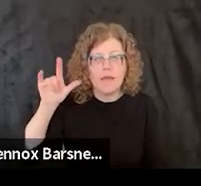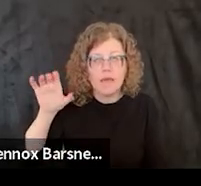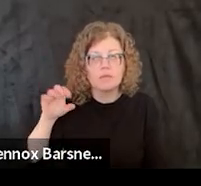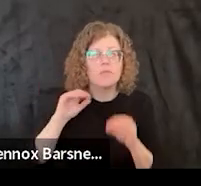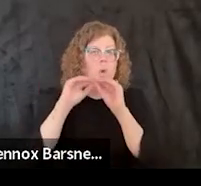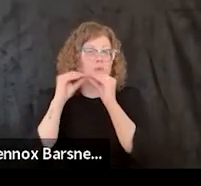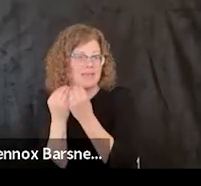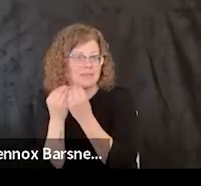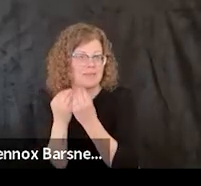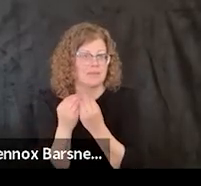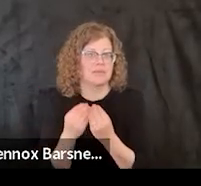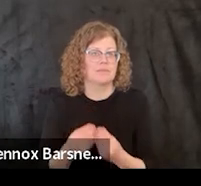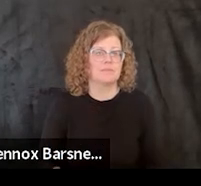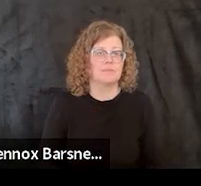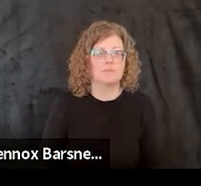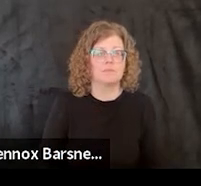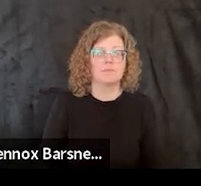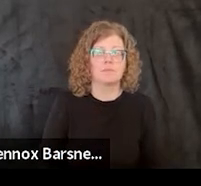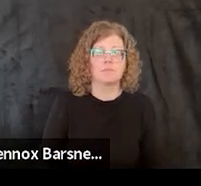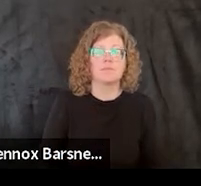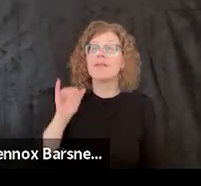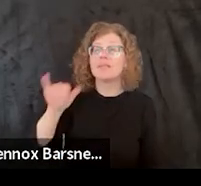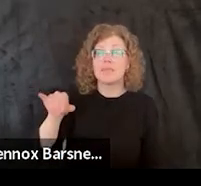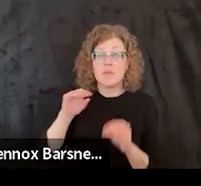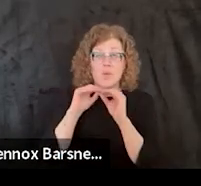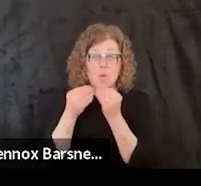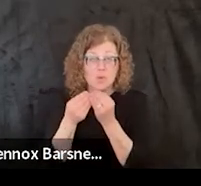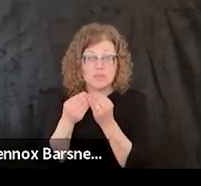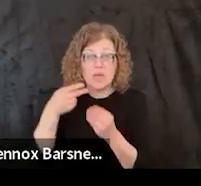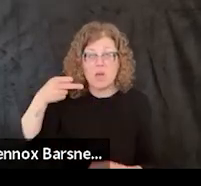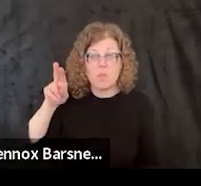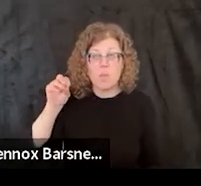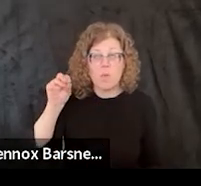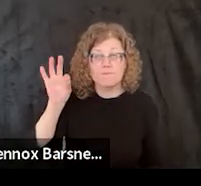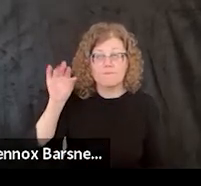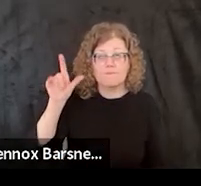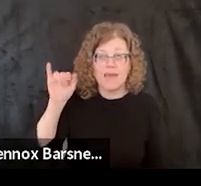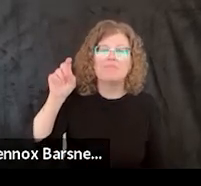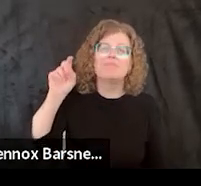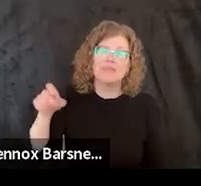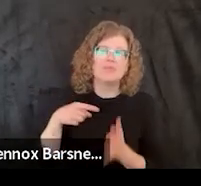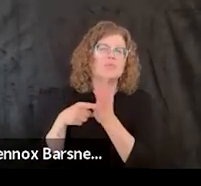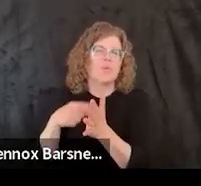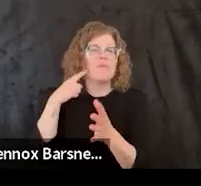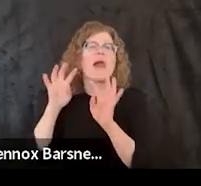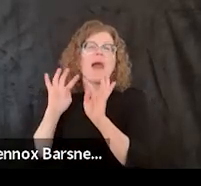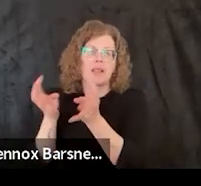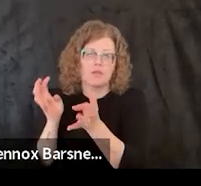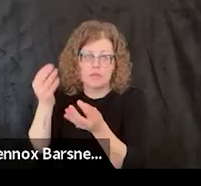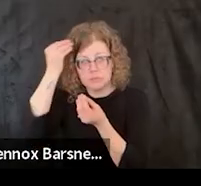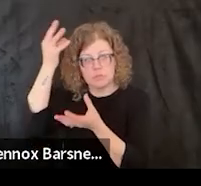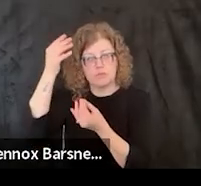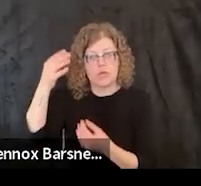need to be filled out and saved with the collective's info. These profiles include your